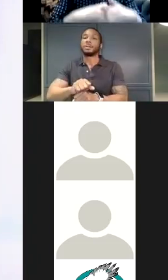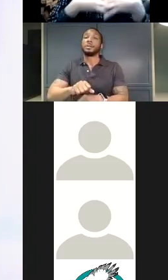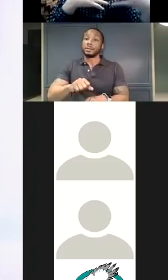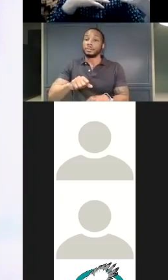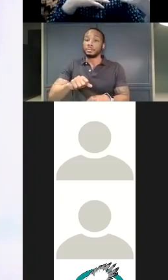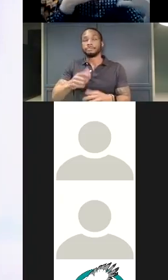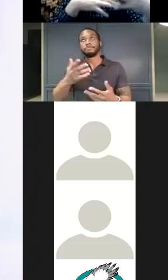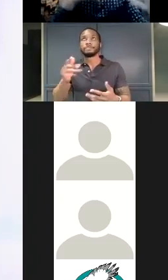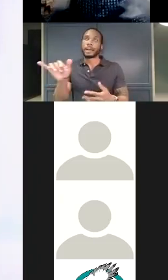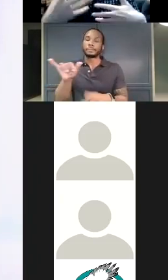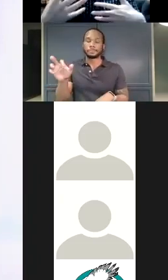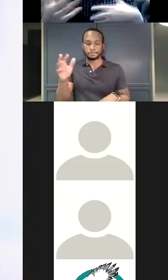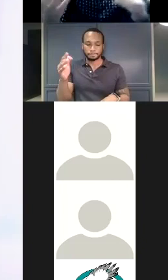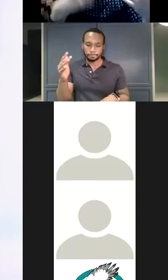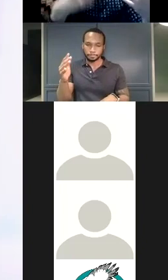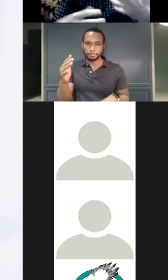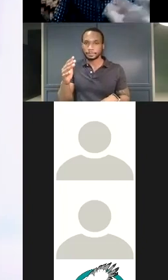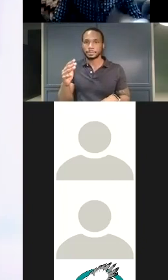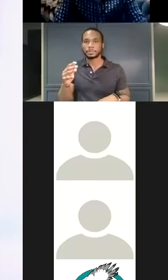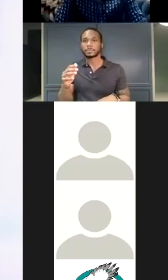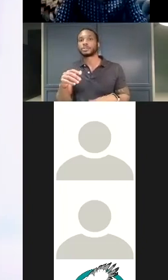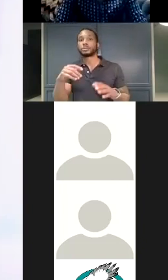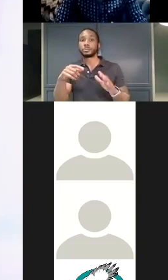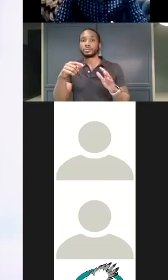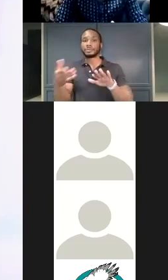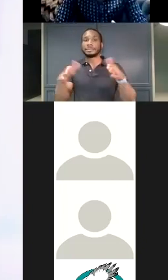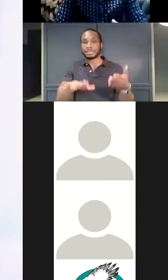to die by suicide or harm themselves.